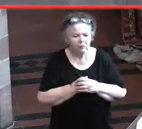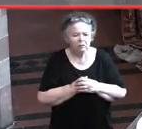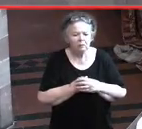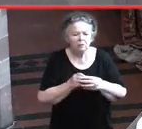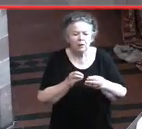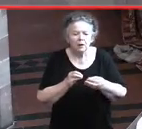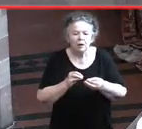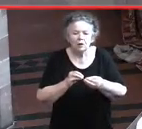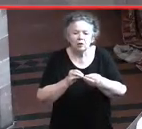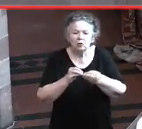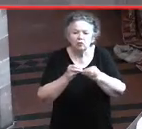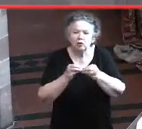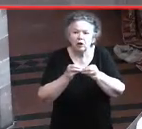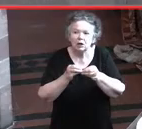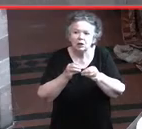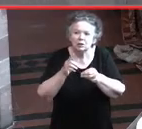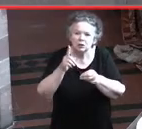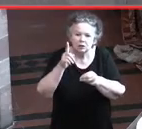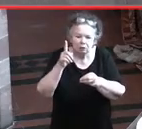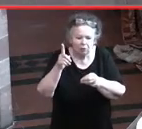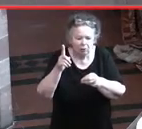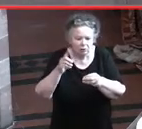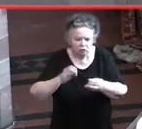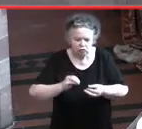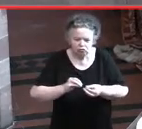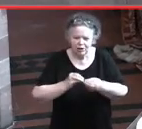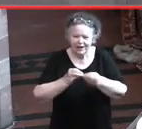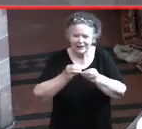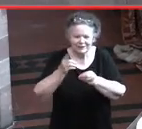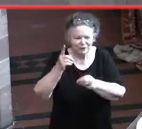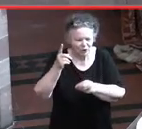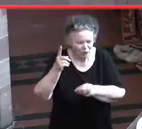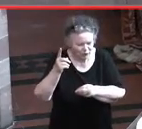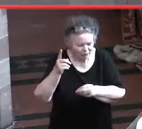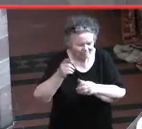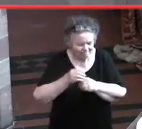Creator, creating and creative God,